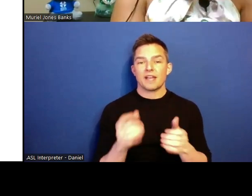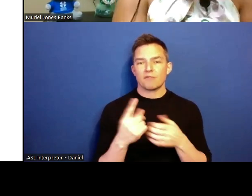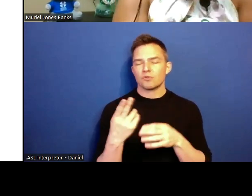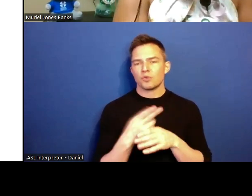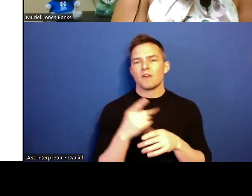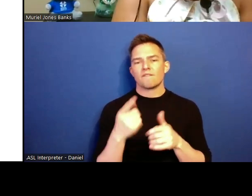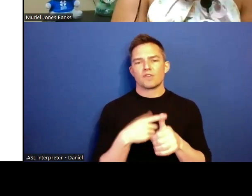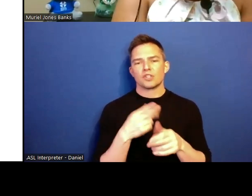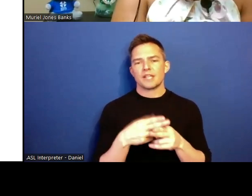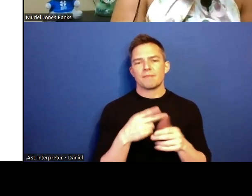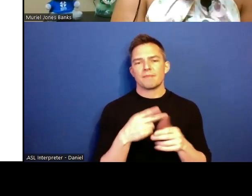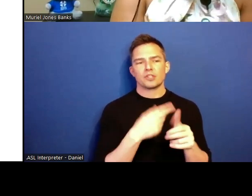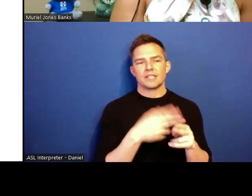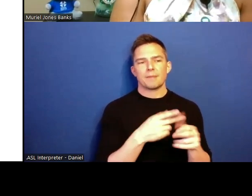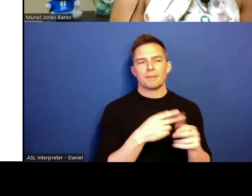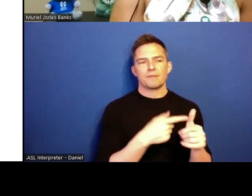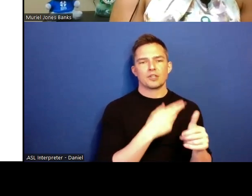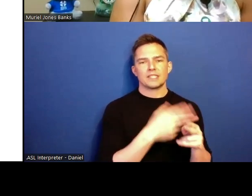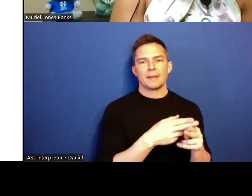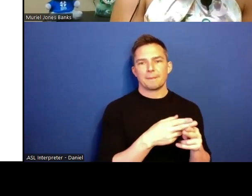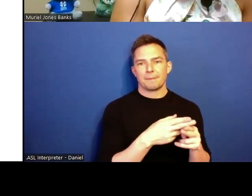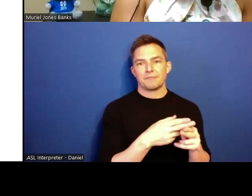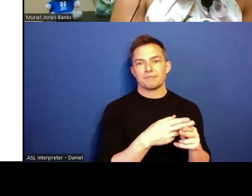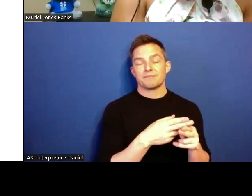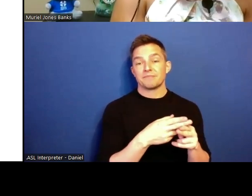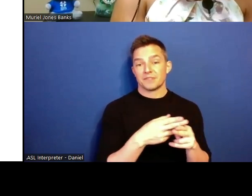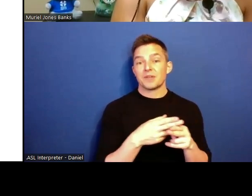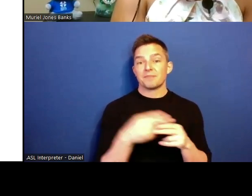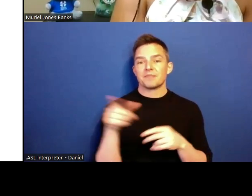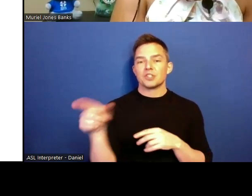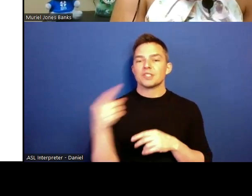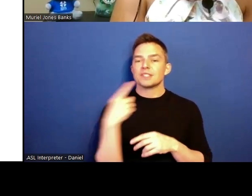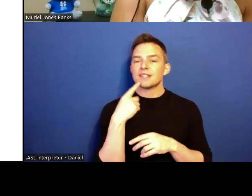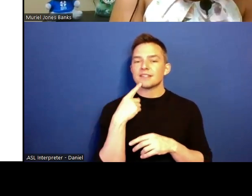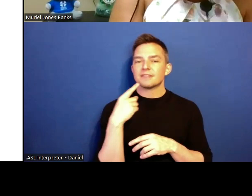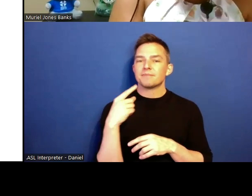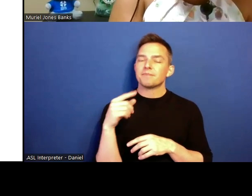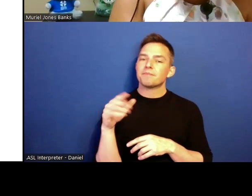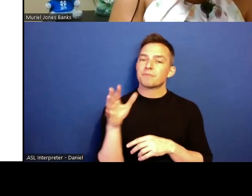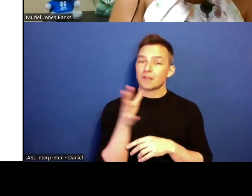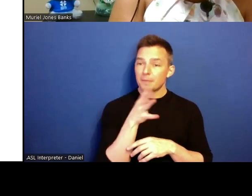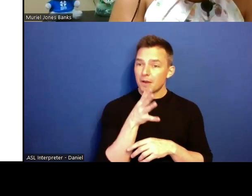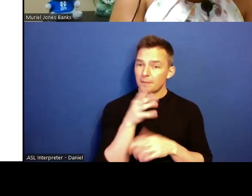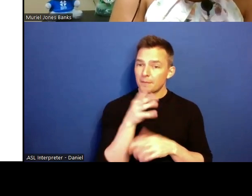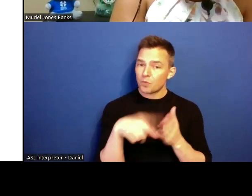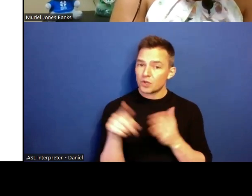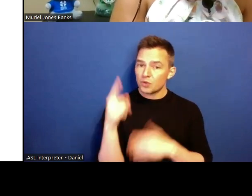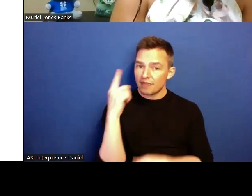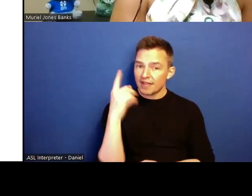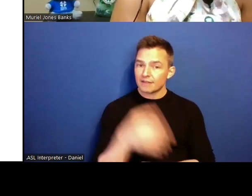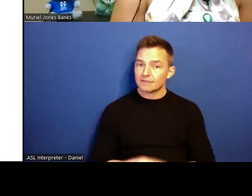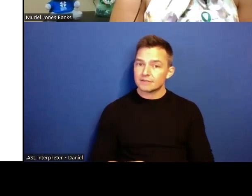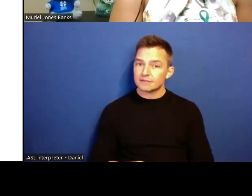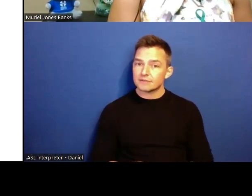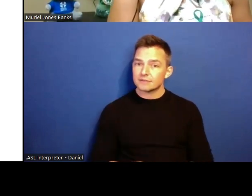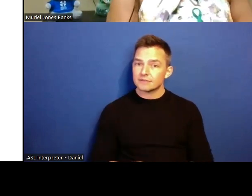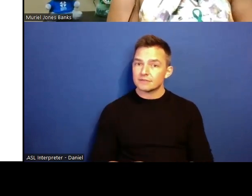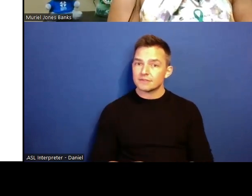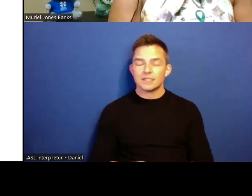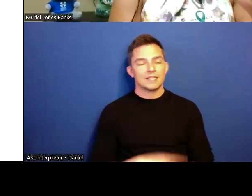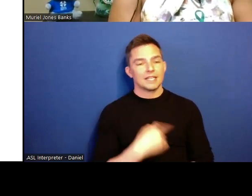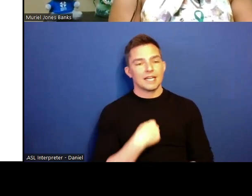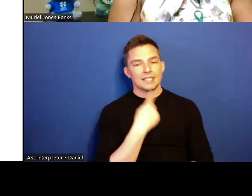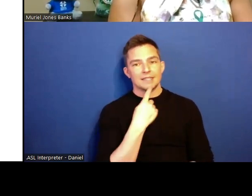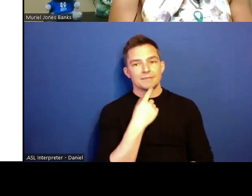she's calling by the first name. So she says to me, Mom, what do you think? And I